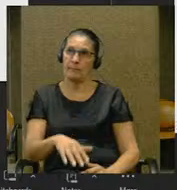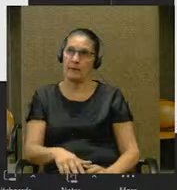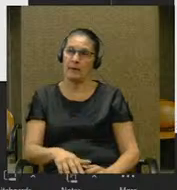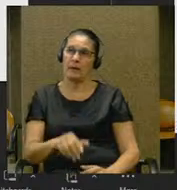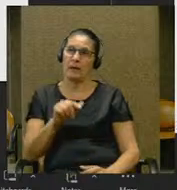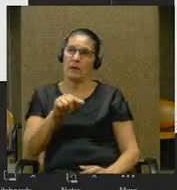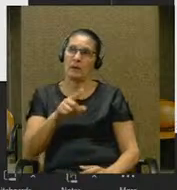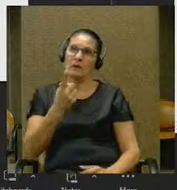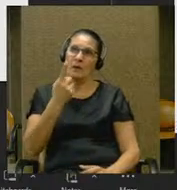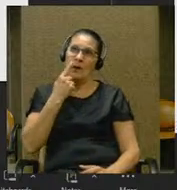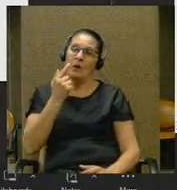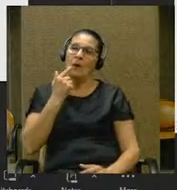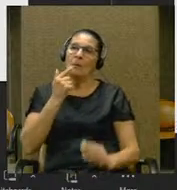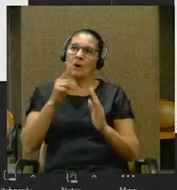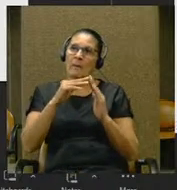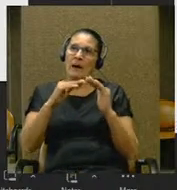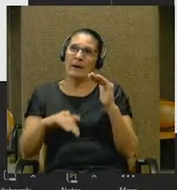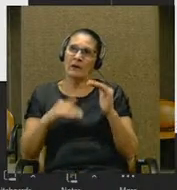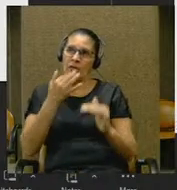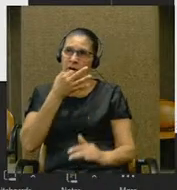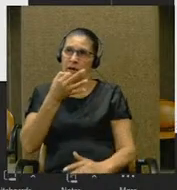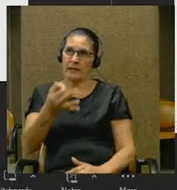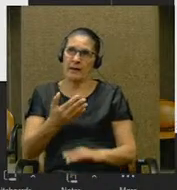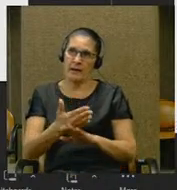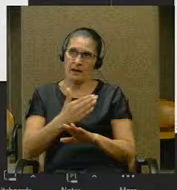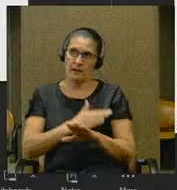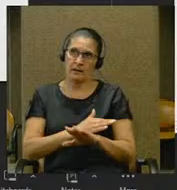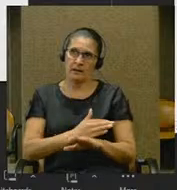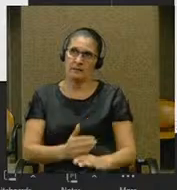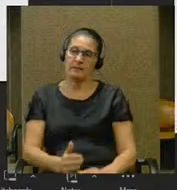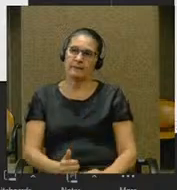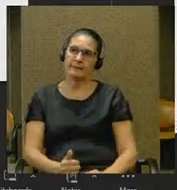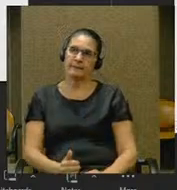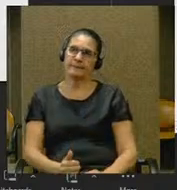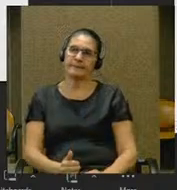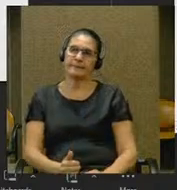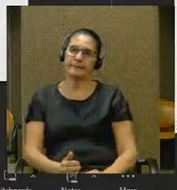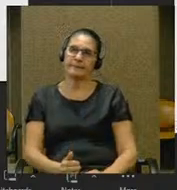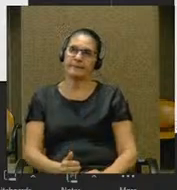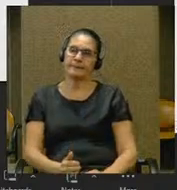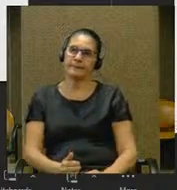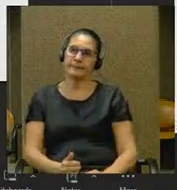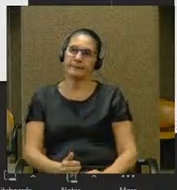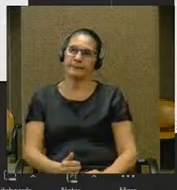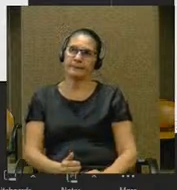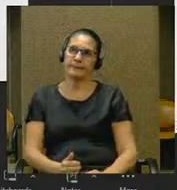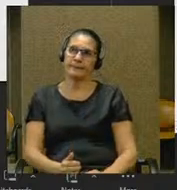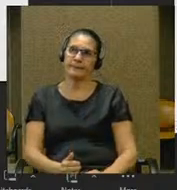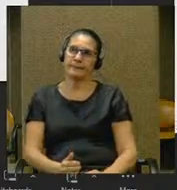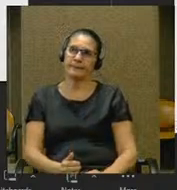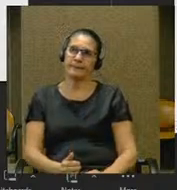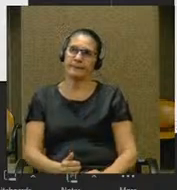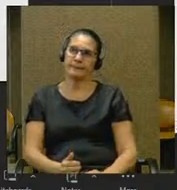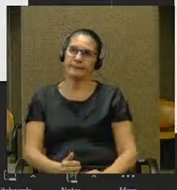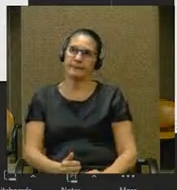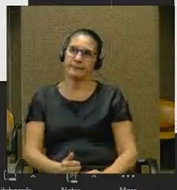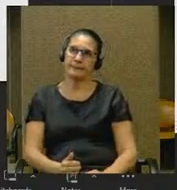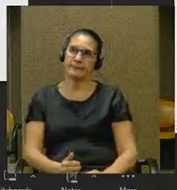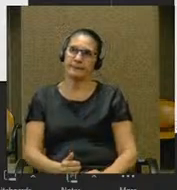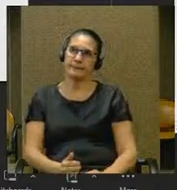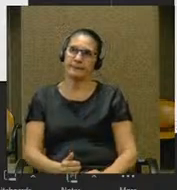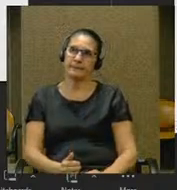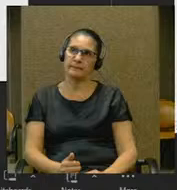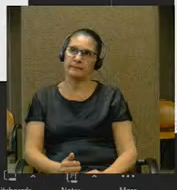mentioned, because our First Nations is a smaller proportion of the entire Indigenous population. They accounted for